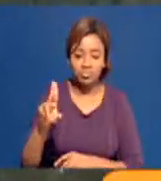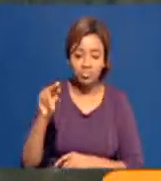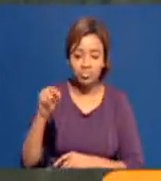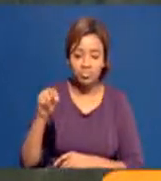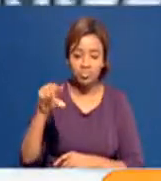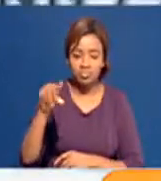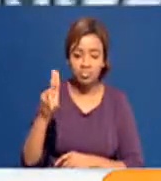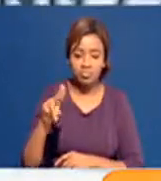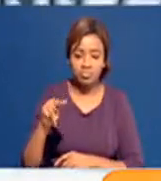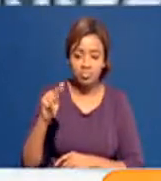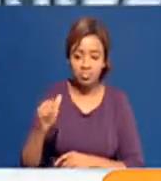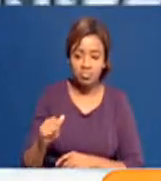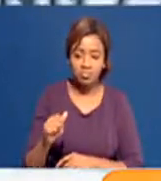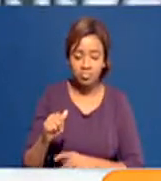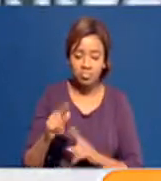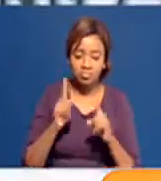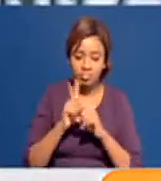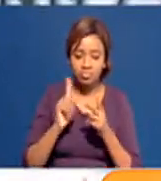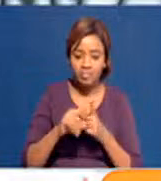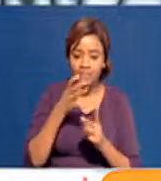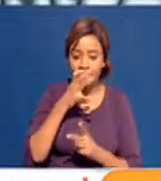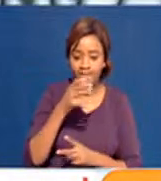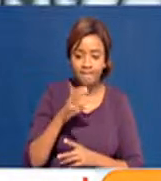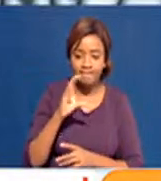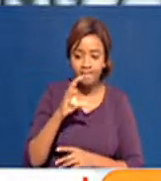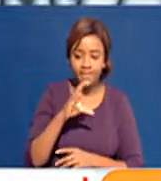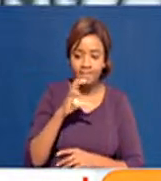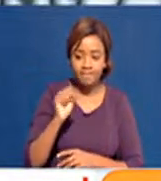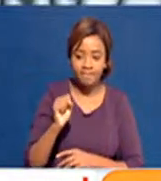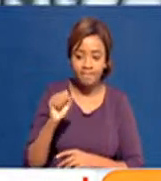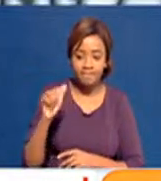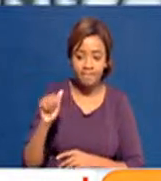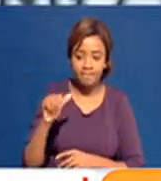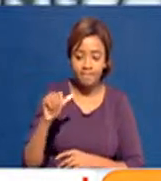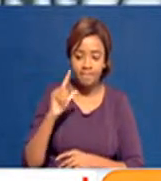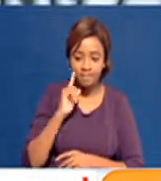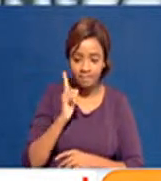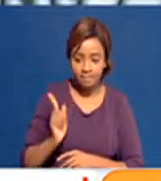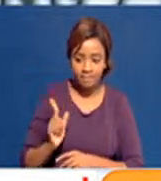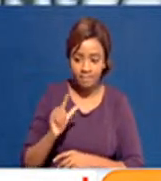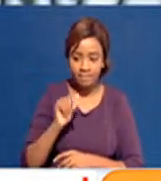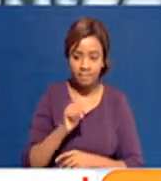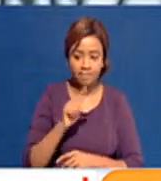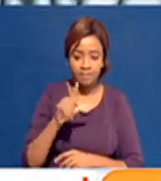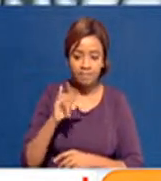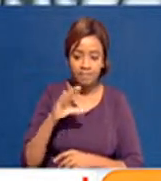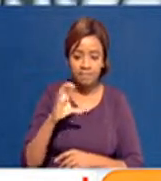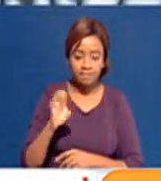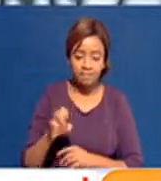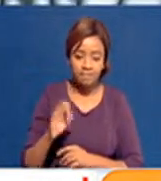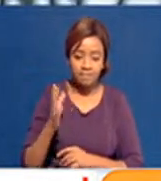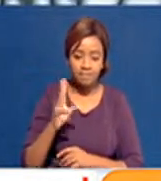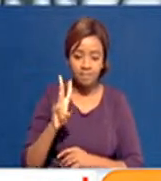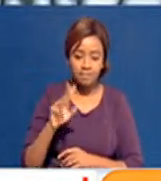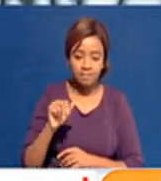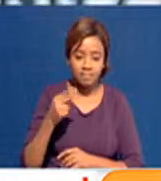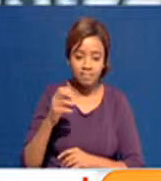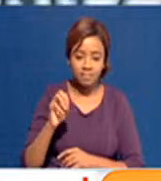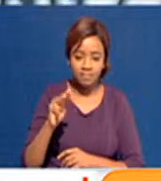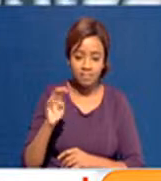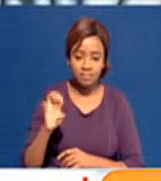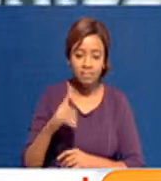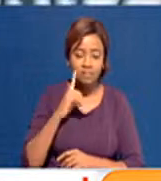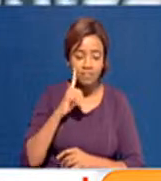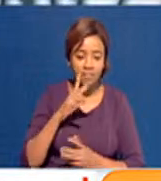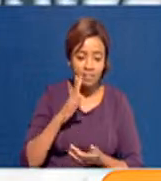Wahome. Looking at the people, the flow is very, very